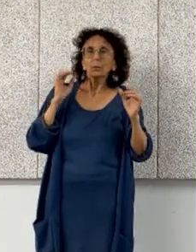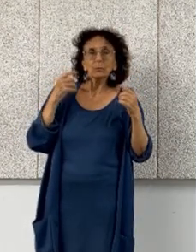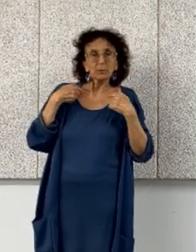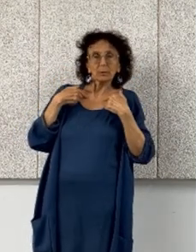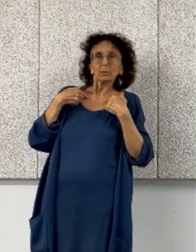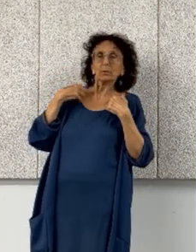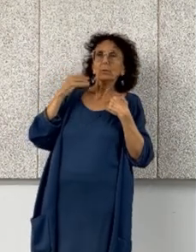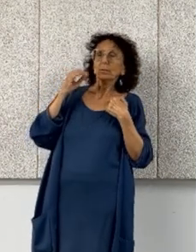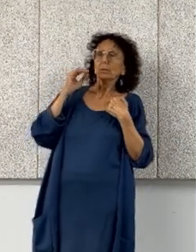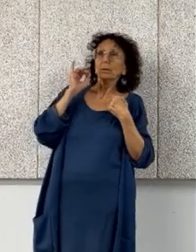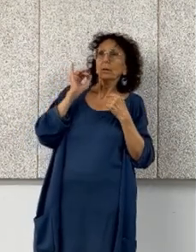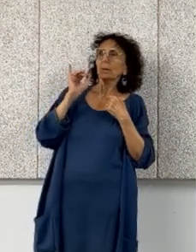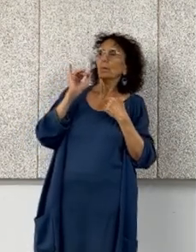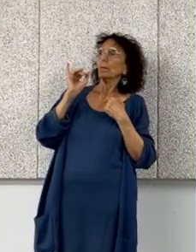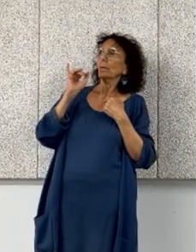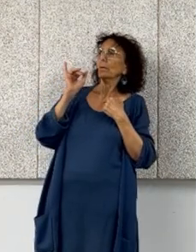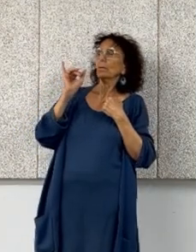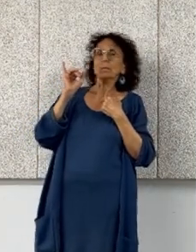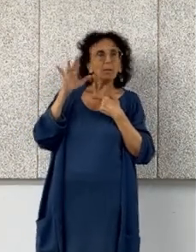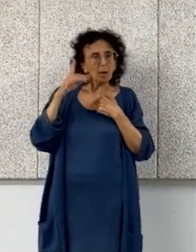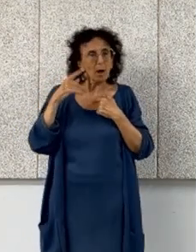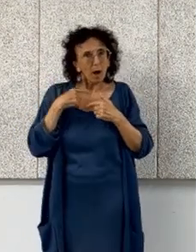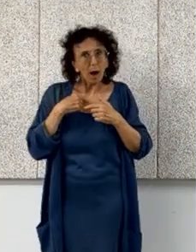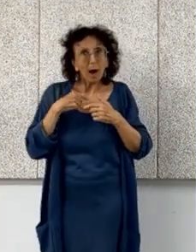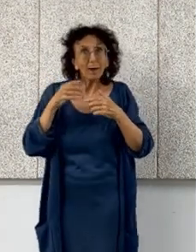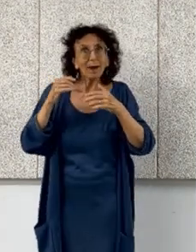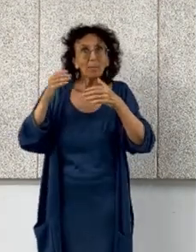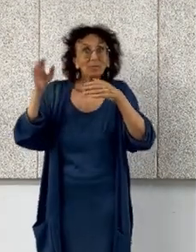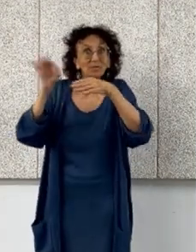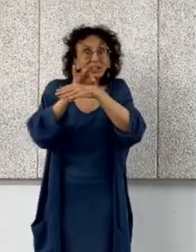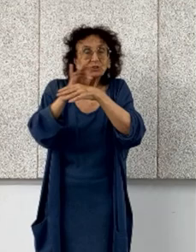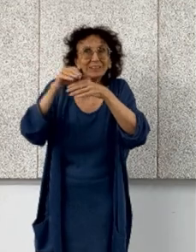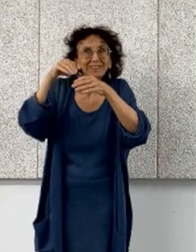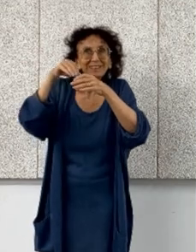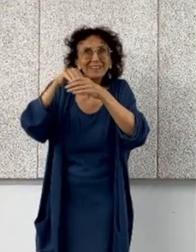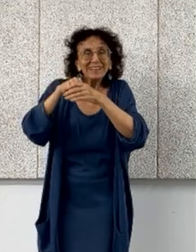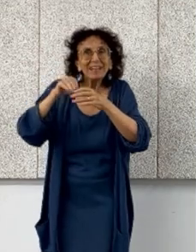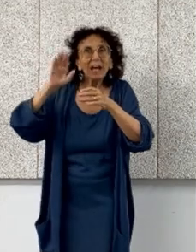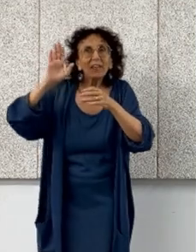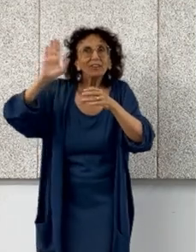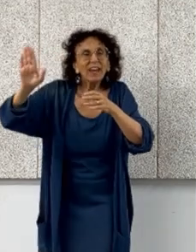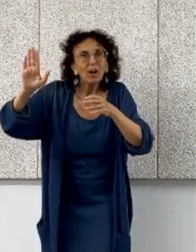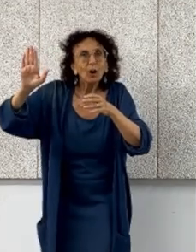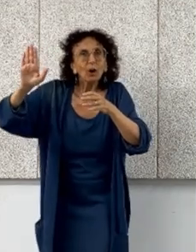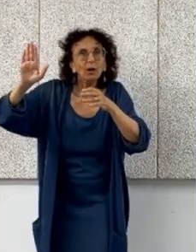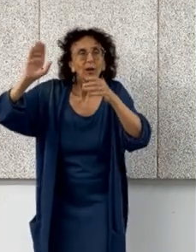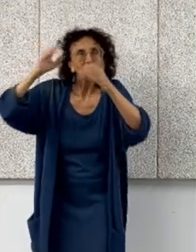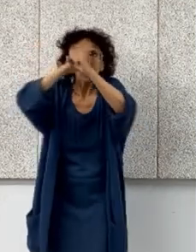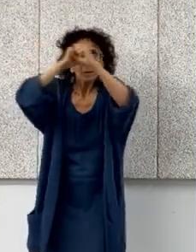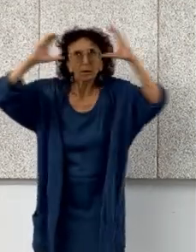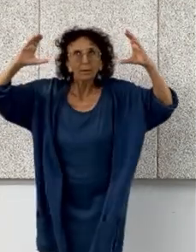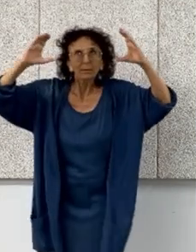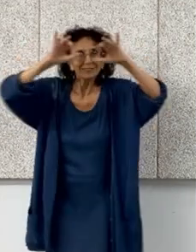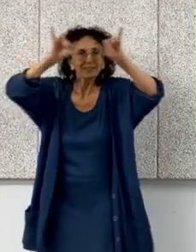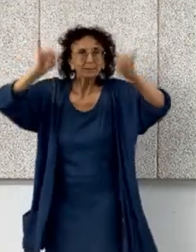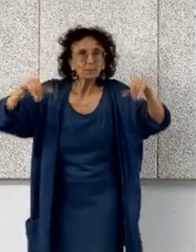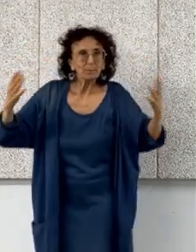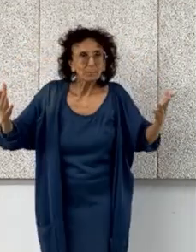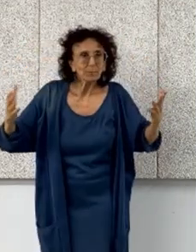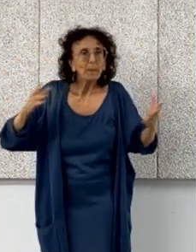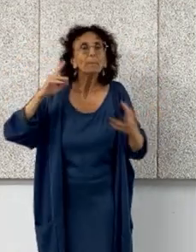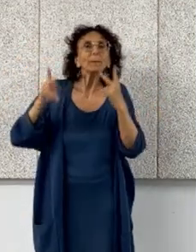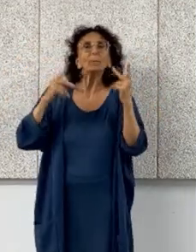say, aha, here I am inside what has been. So there's this sort of, I think, fallacy